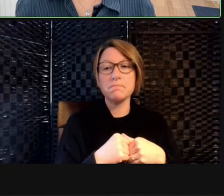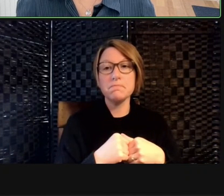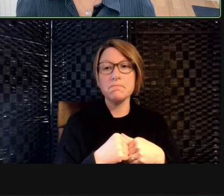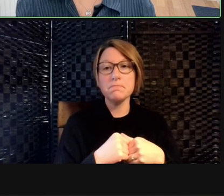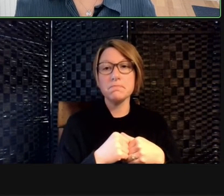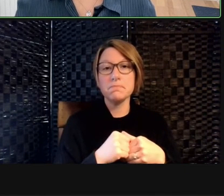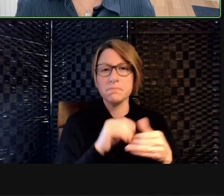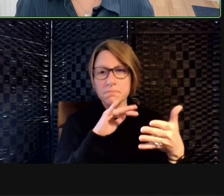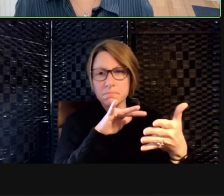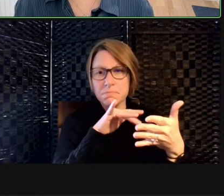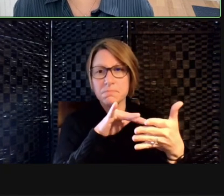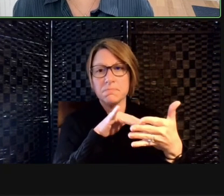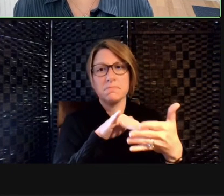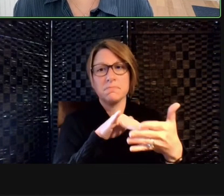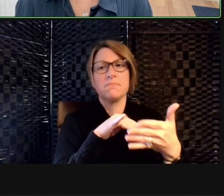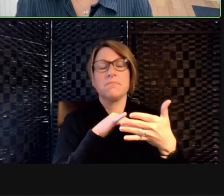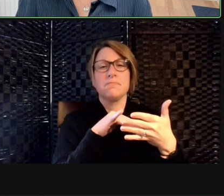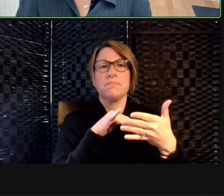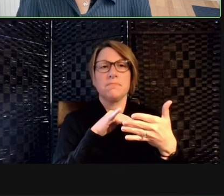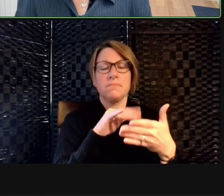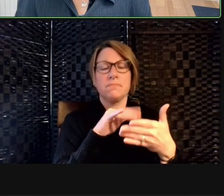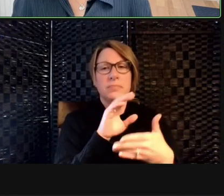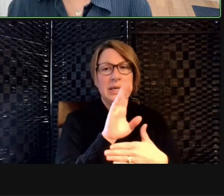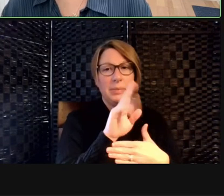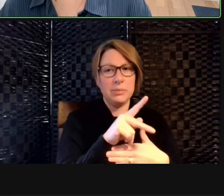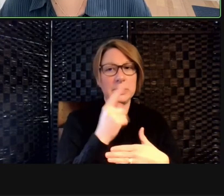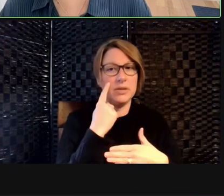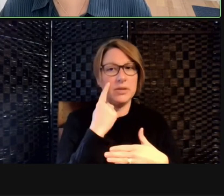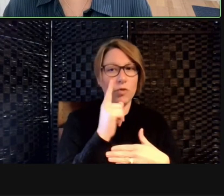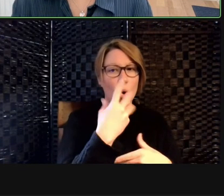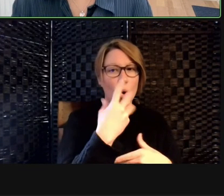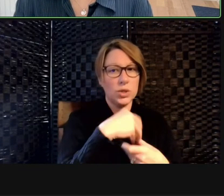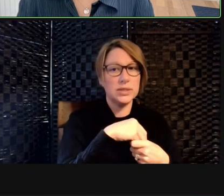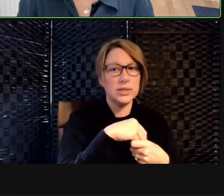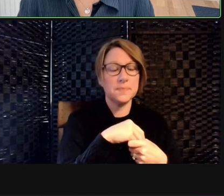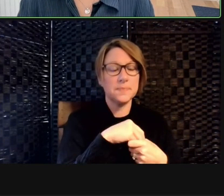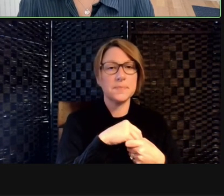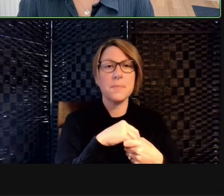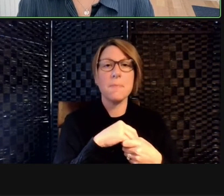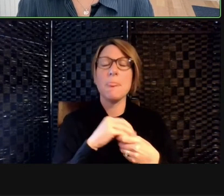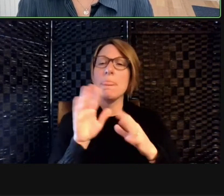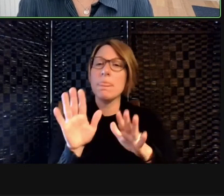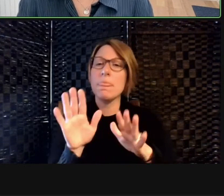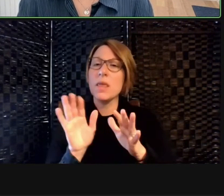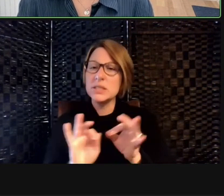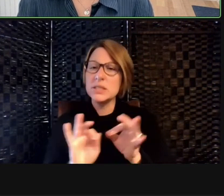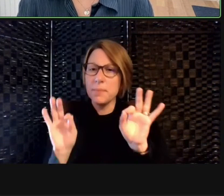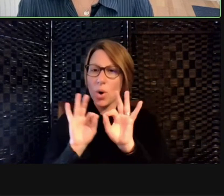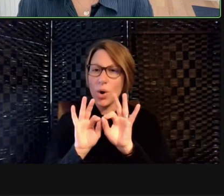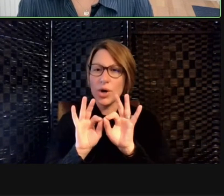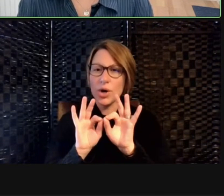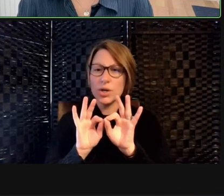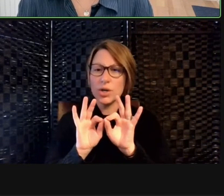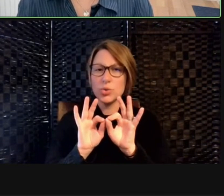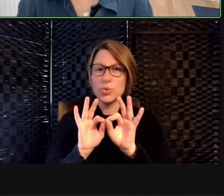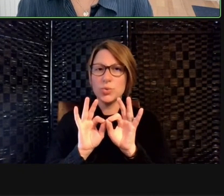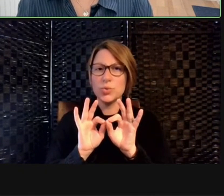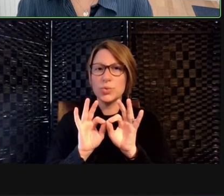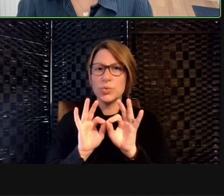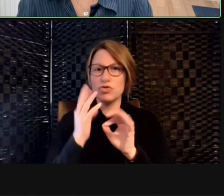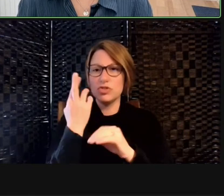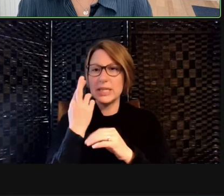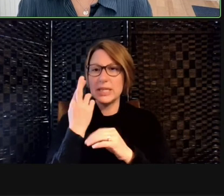studied and rigorous evidence base for autism. And what's important to think about here is that's why a lot of children